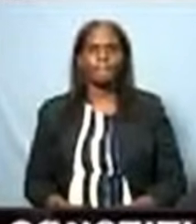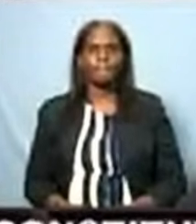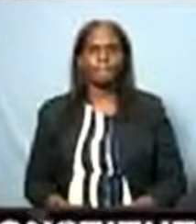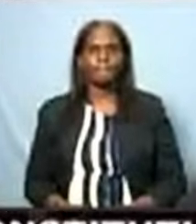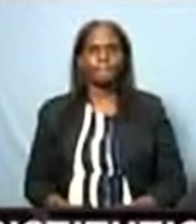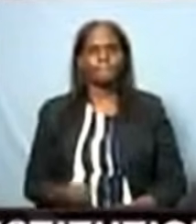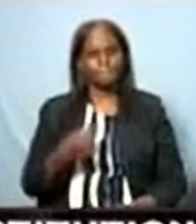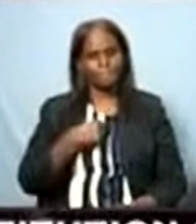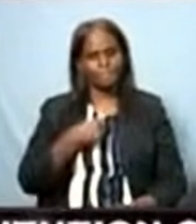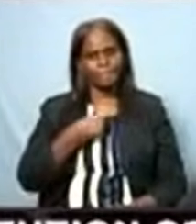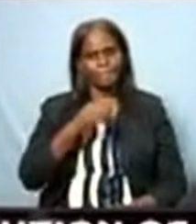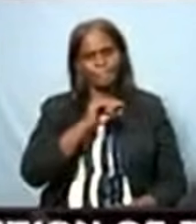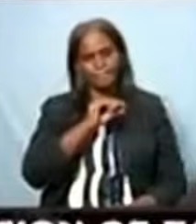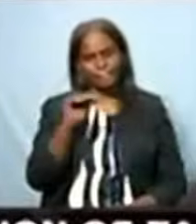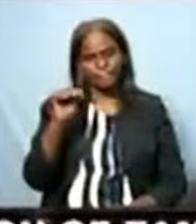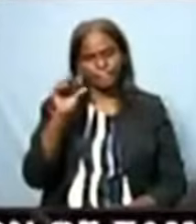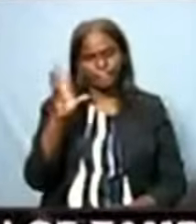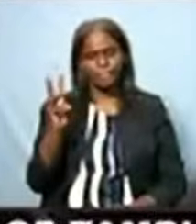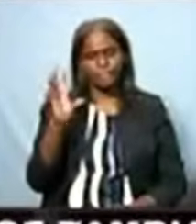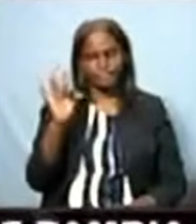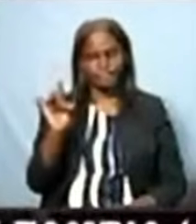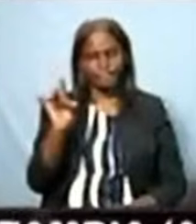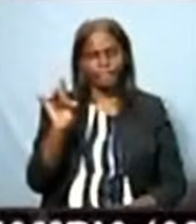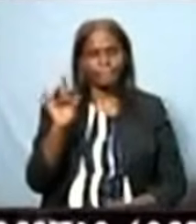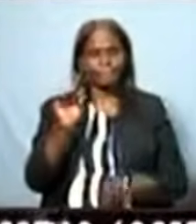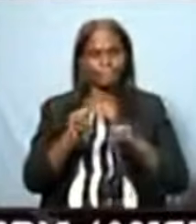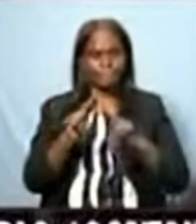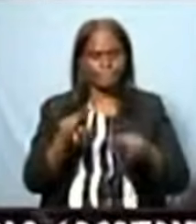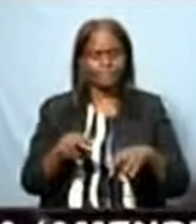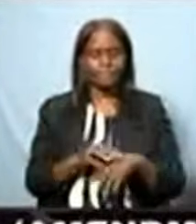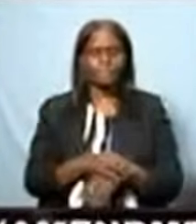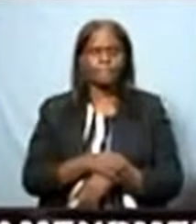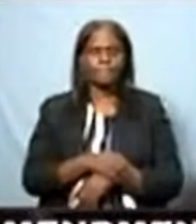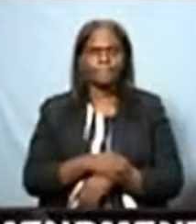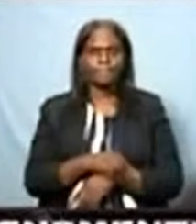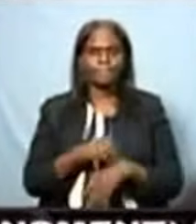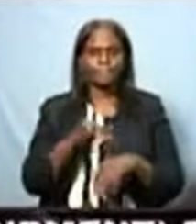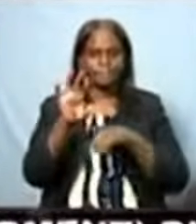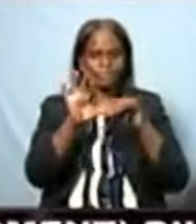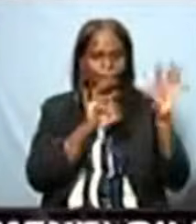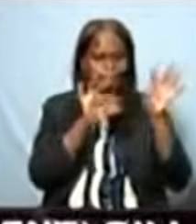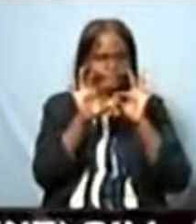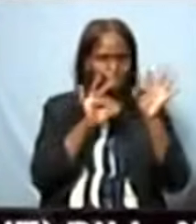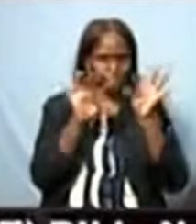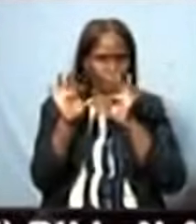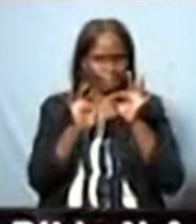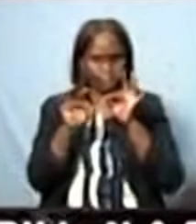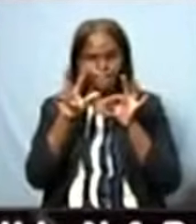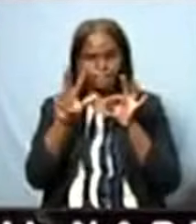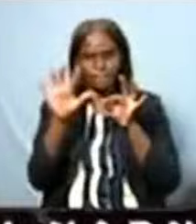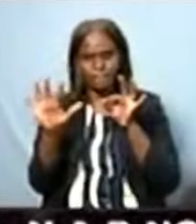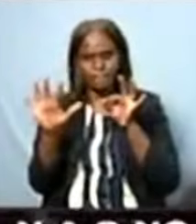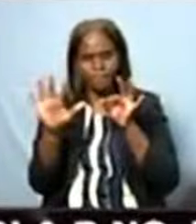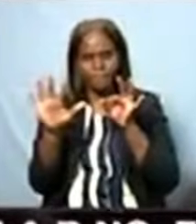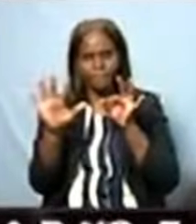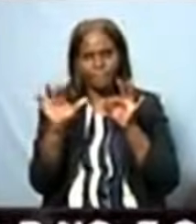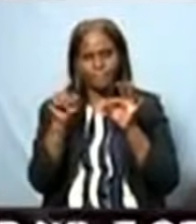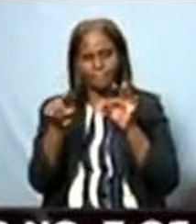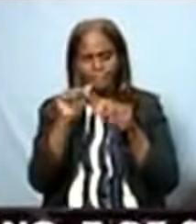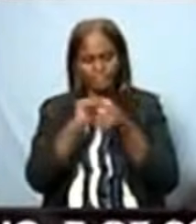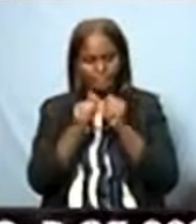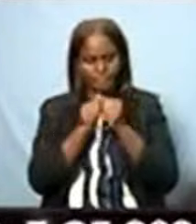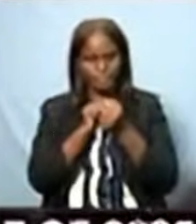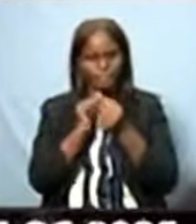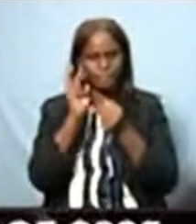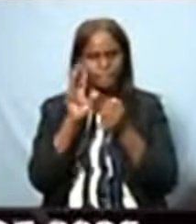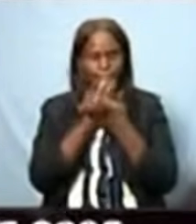I go to Article 68, Mr. Chairperson. The selection of the 35 will be problematic, Mr.